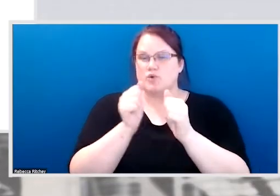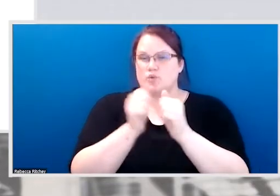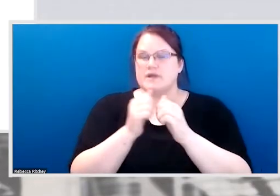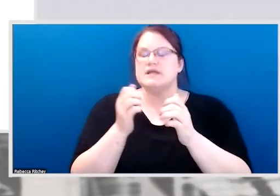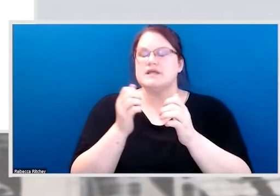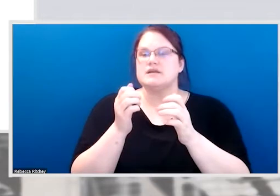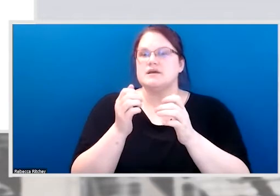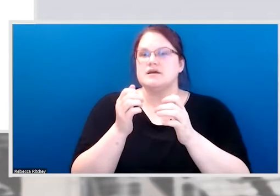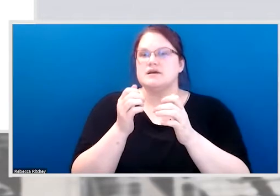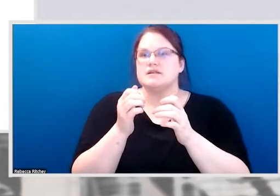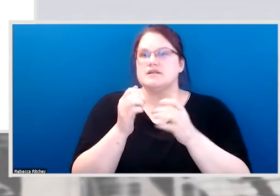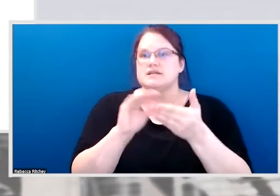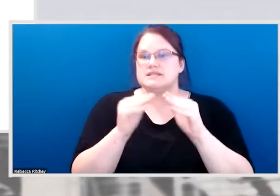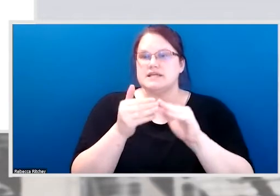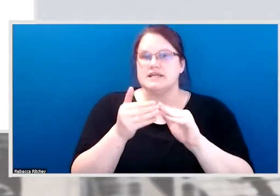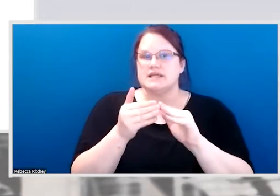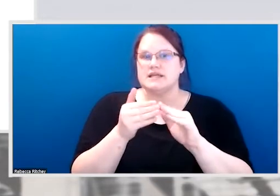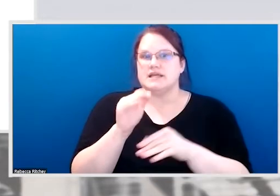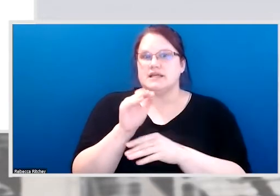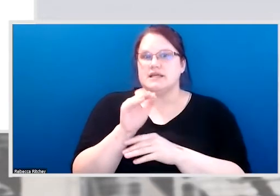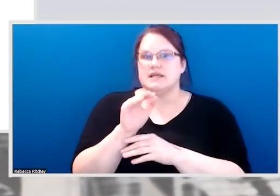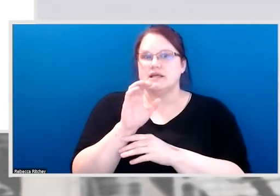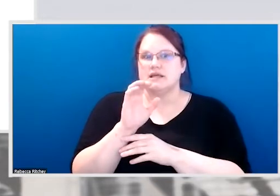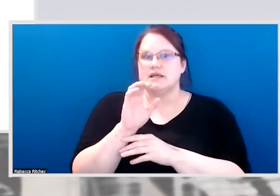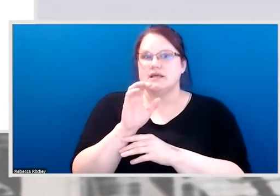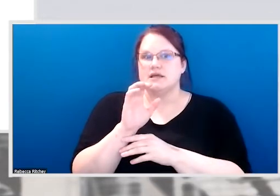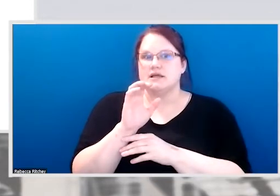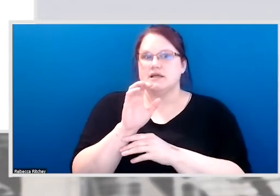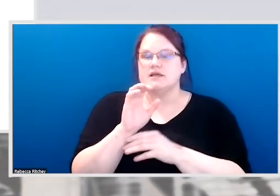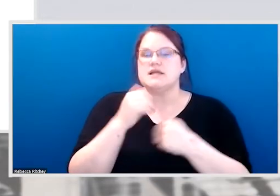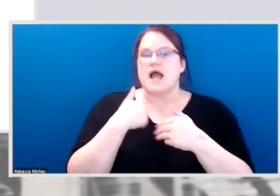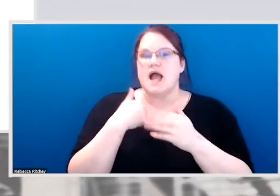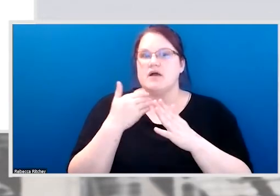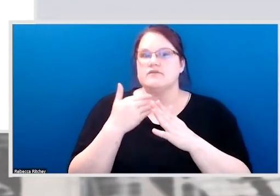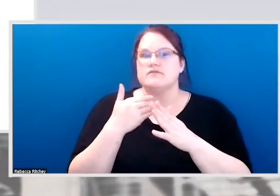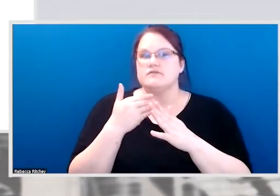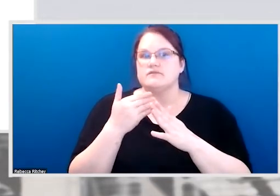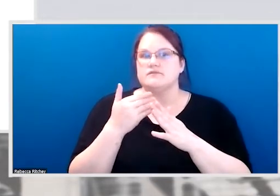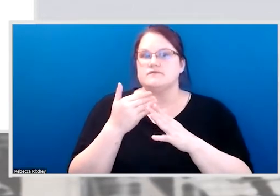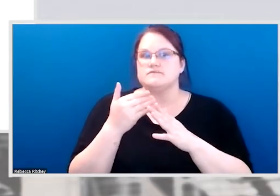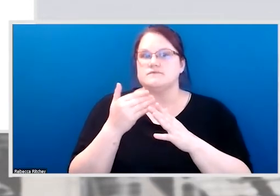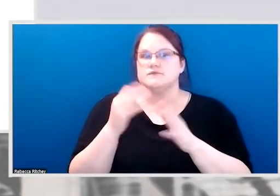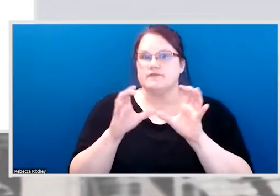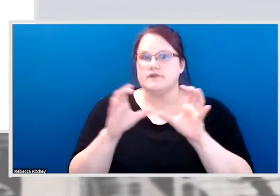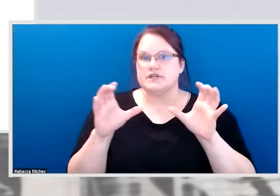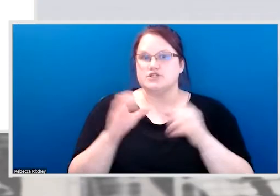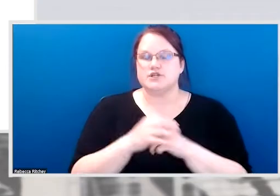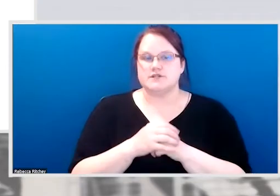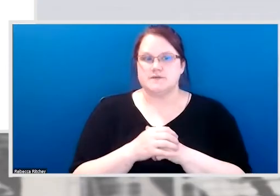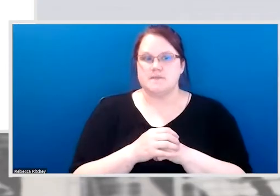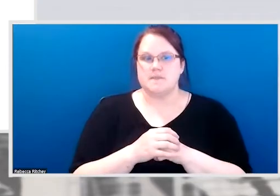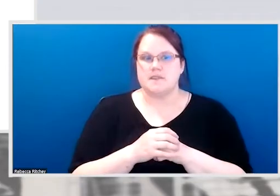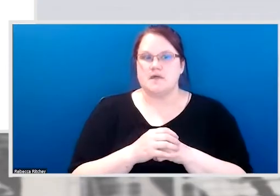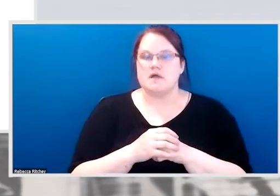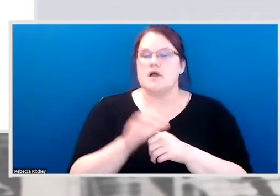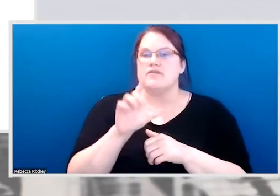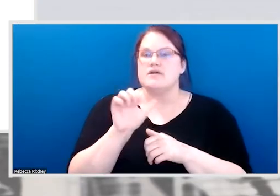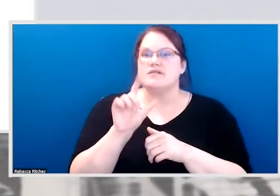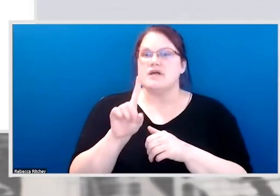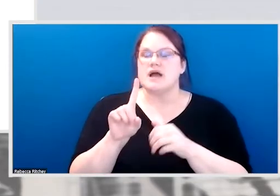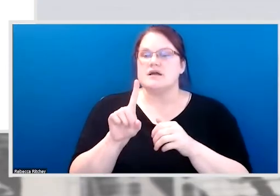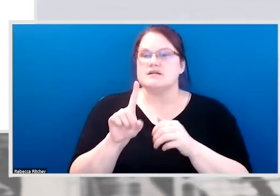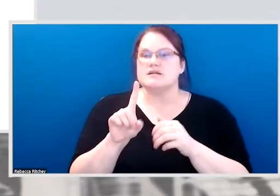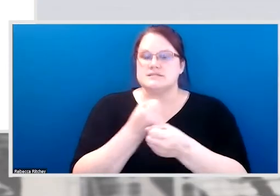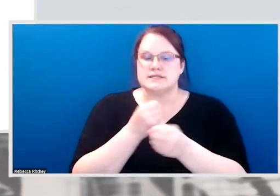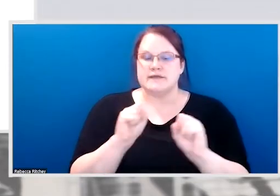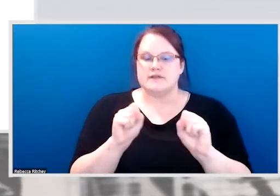the EPA's renovation, repair, and painting certifications when they perform work. In addition, the lead safety ordinance requires